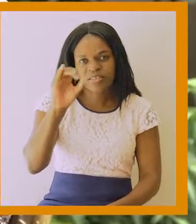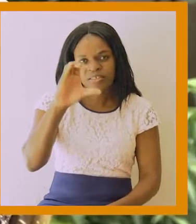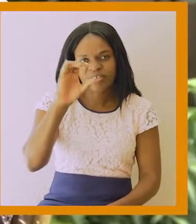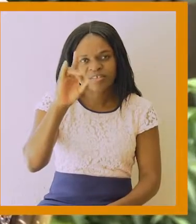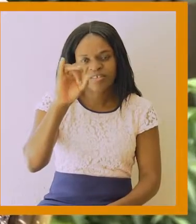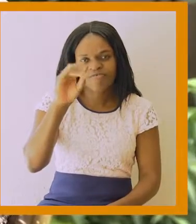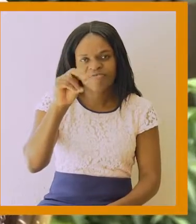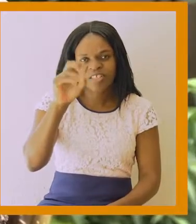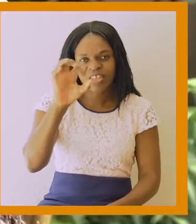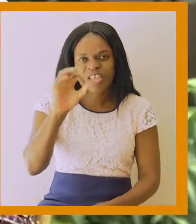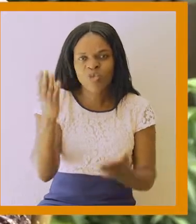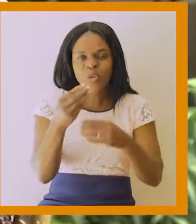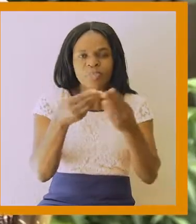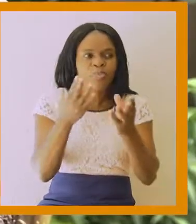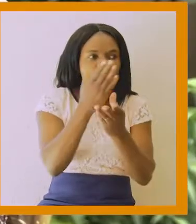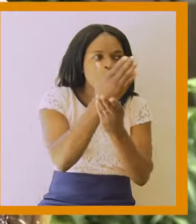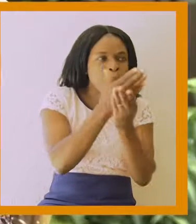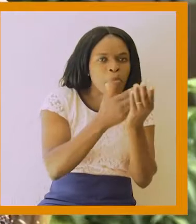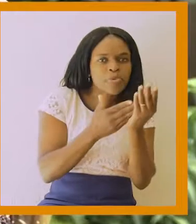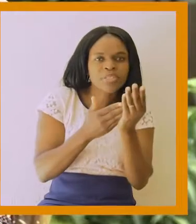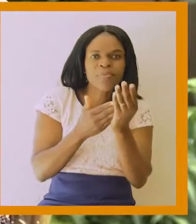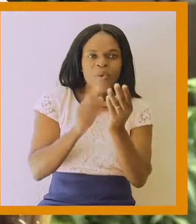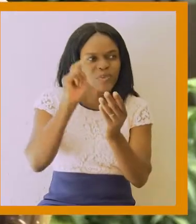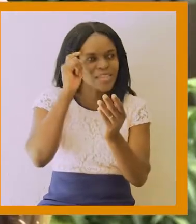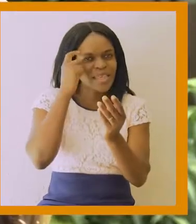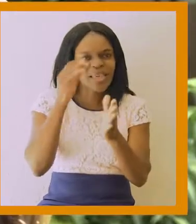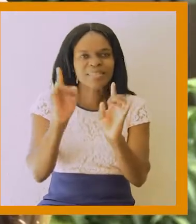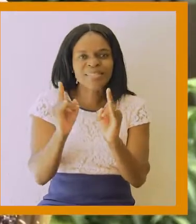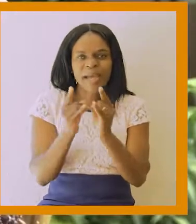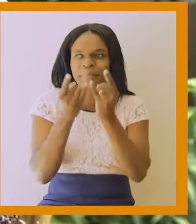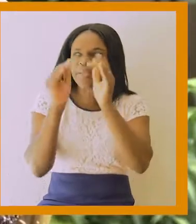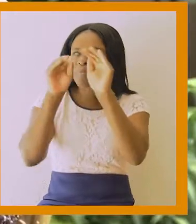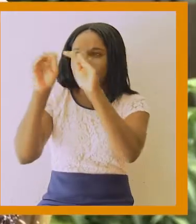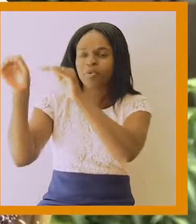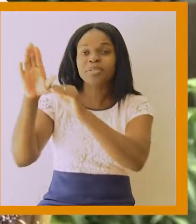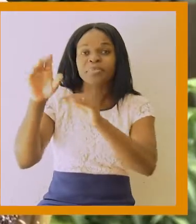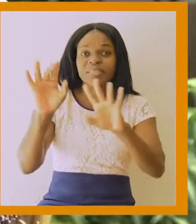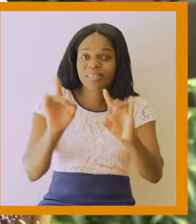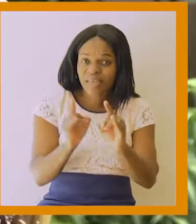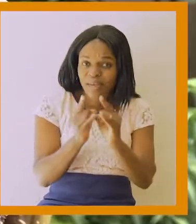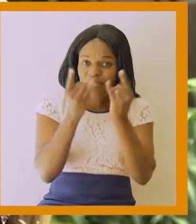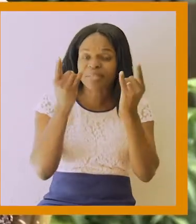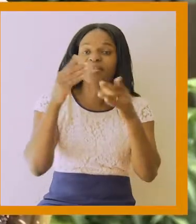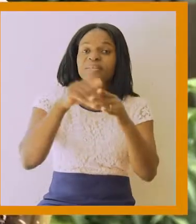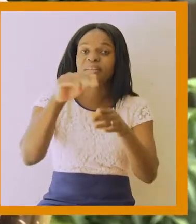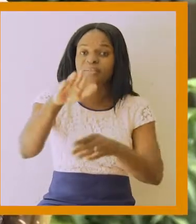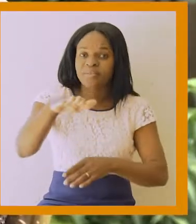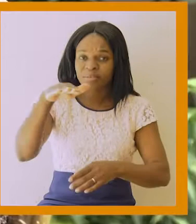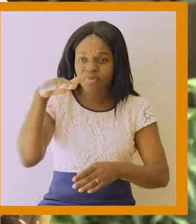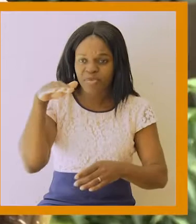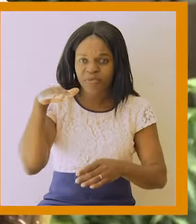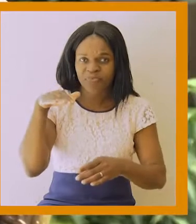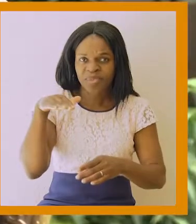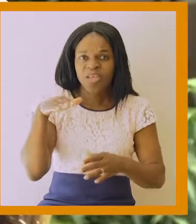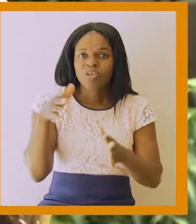we often think it's foreign. It doesn't really happen in Zimbabwe. But I remember she mentioned it as some form of exploitation that